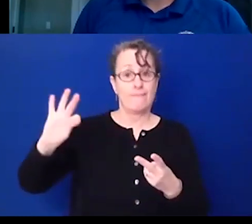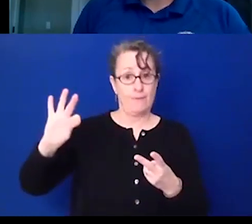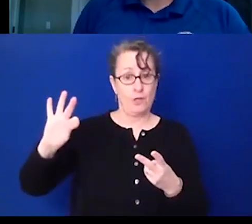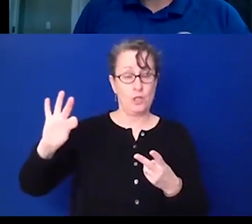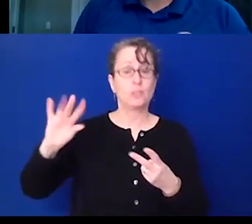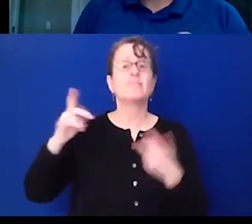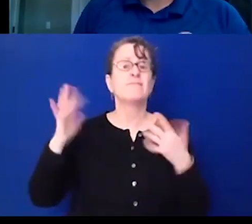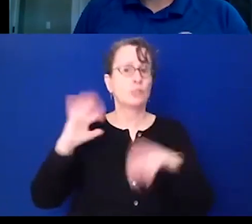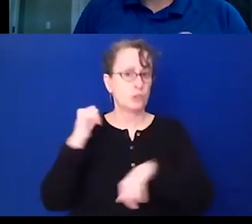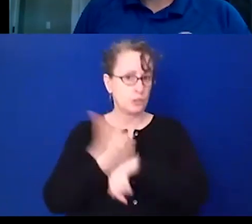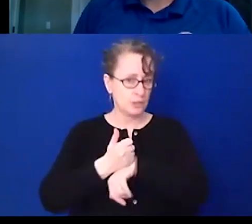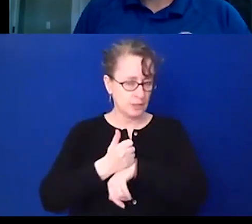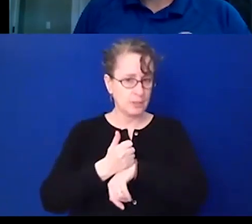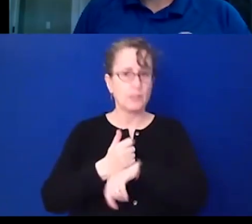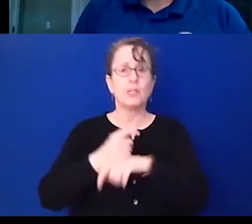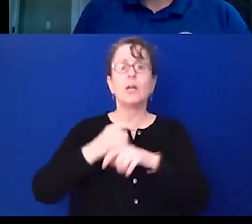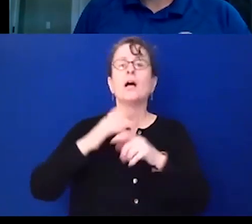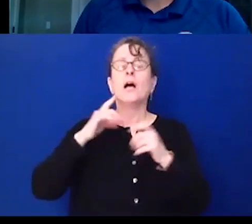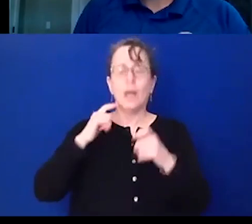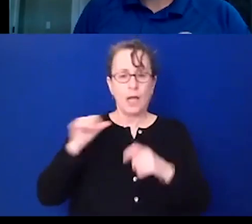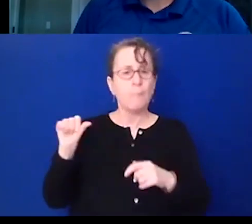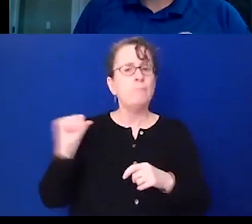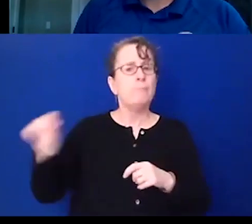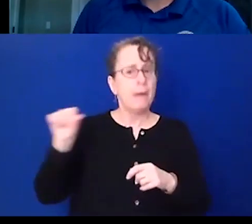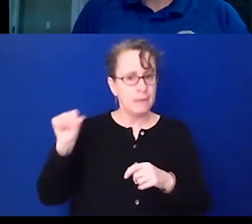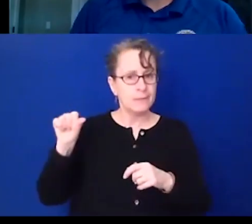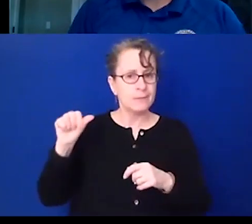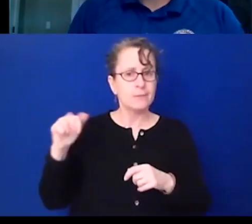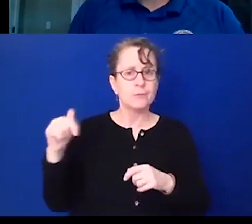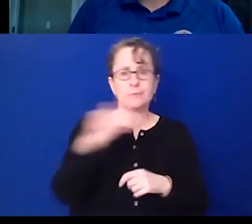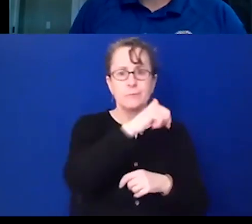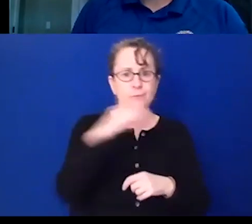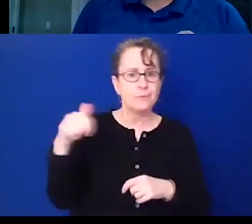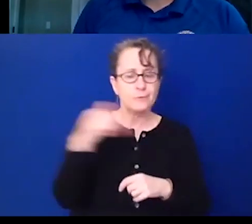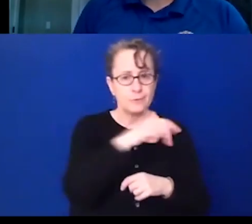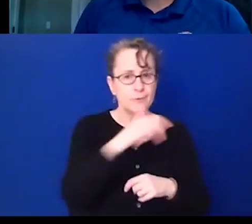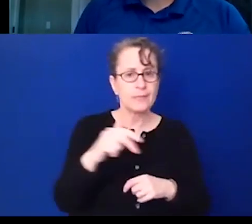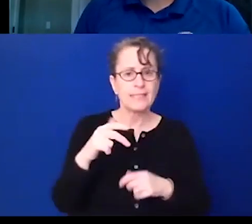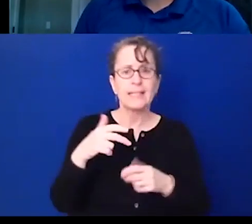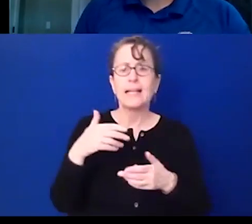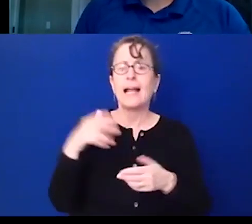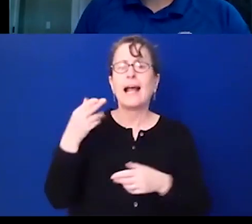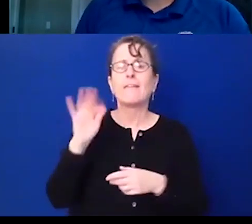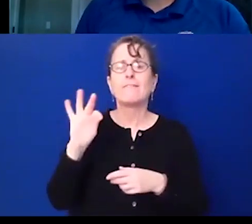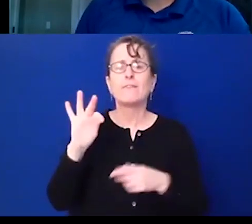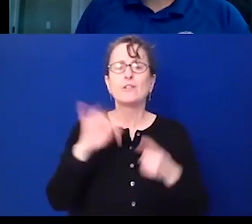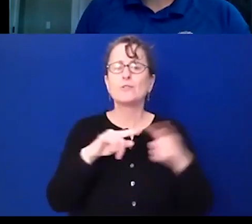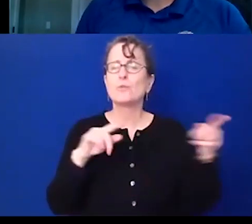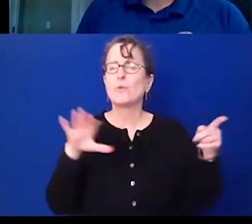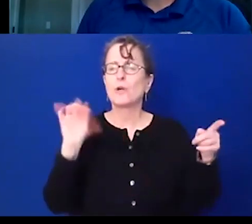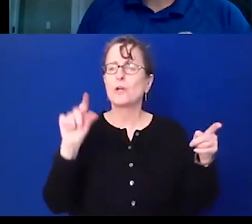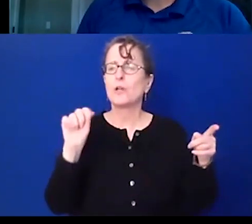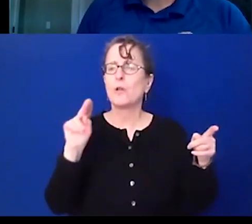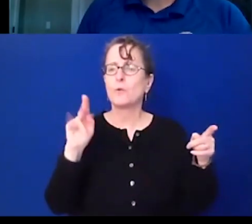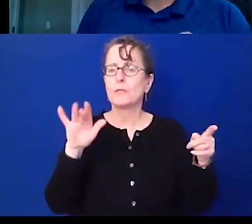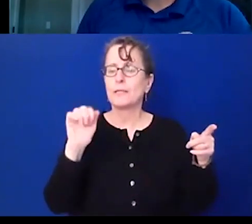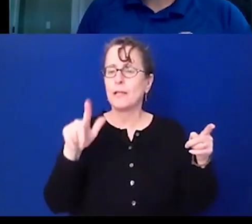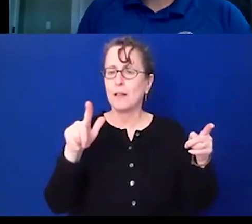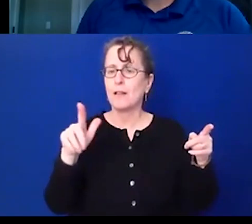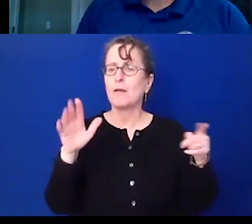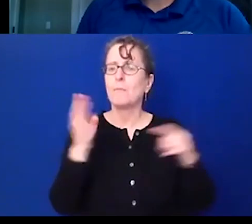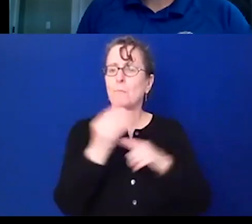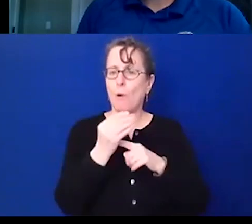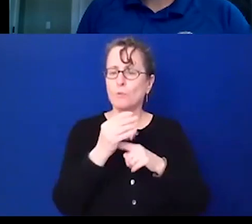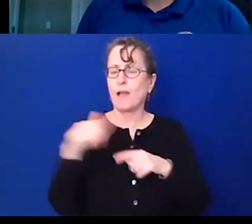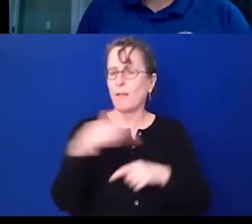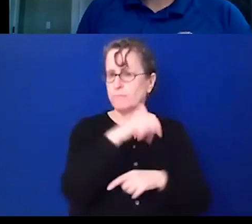the switching equipment is on its way. It'll be installed within the next month to actually have a dedicated walk signal at that